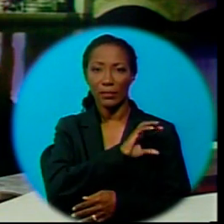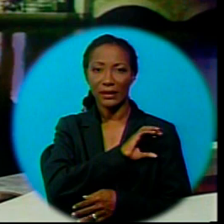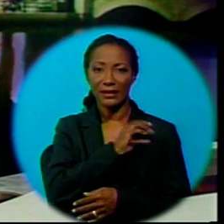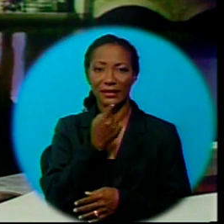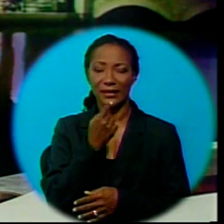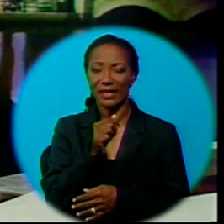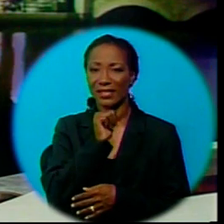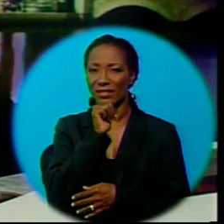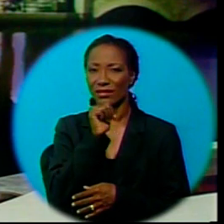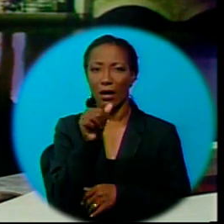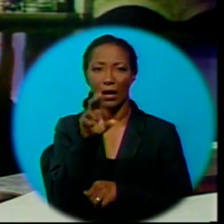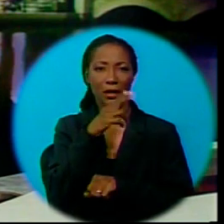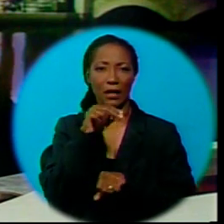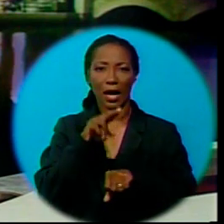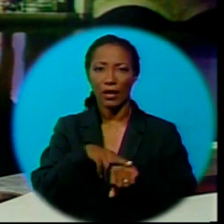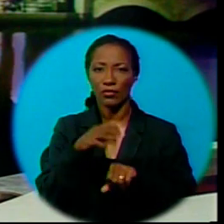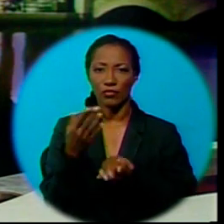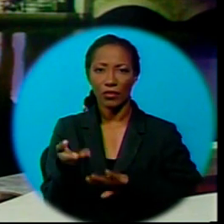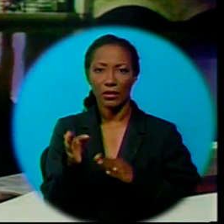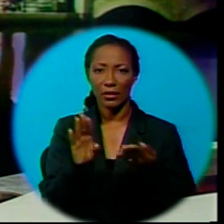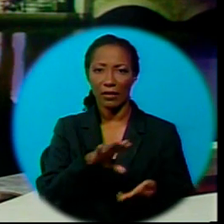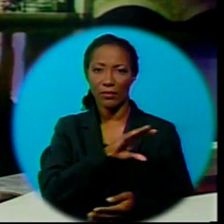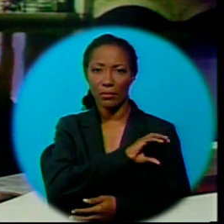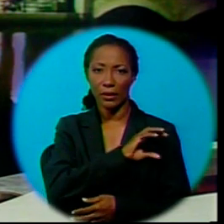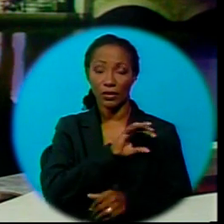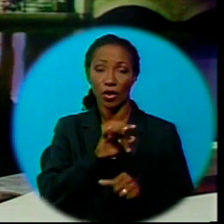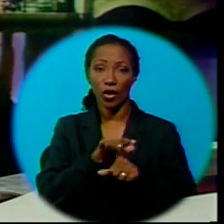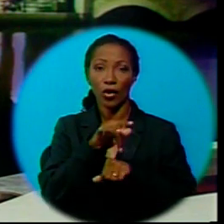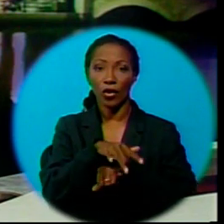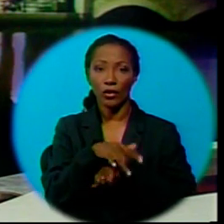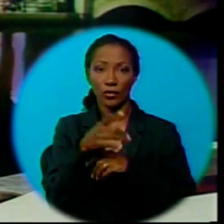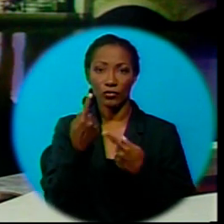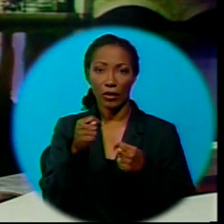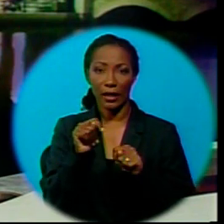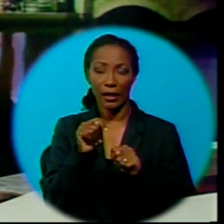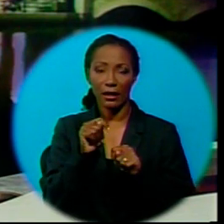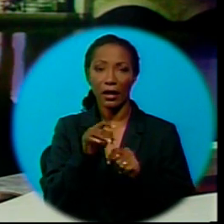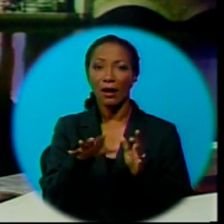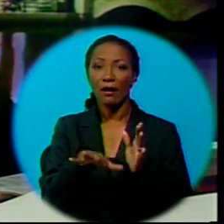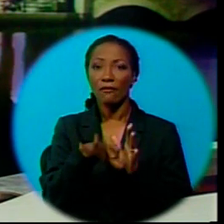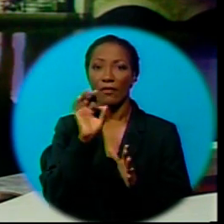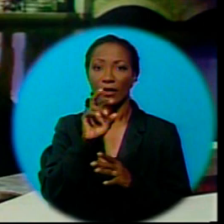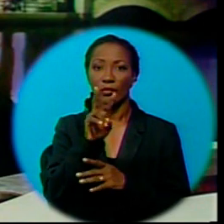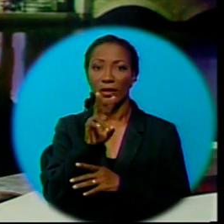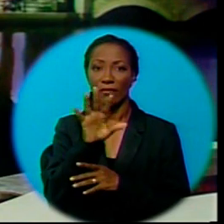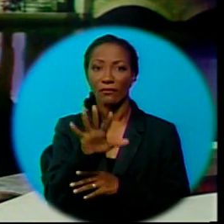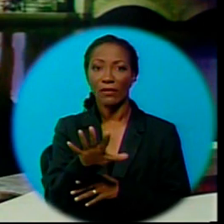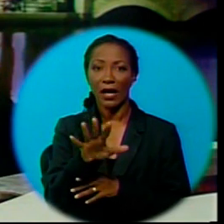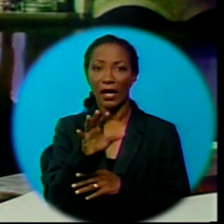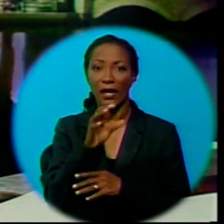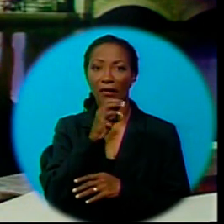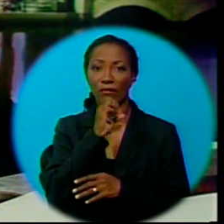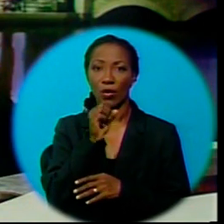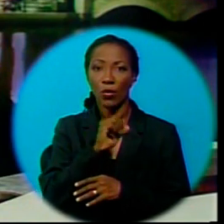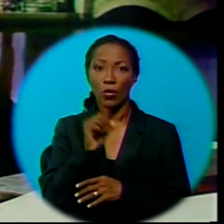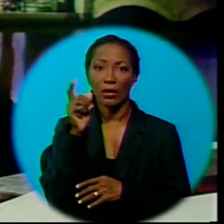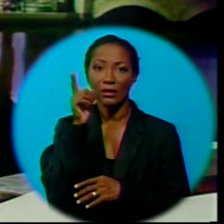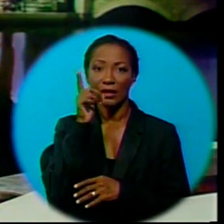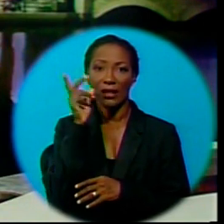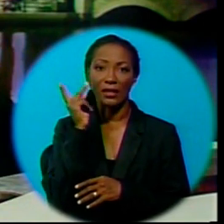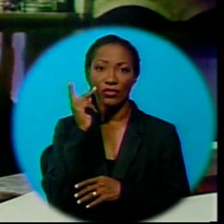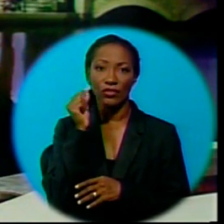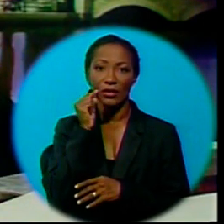as unnatural. Police had earlier issued a bulletin seeking to locate his mother, 25-year-old Lasanta Katrina Gill of Belfield